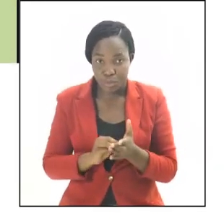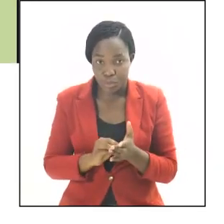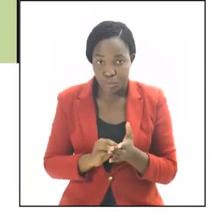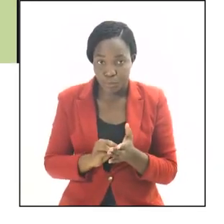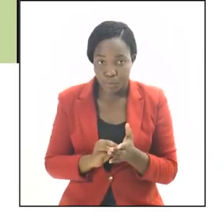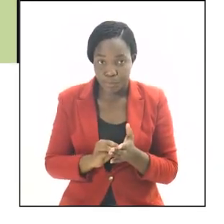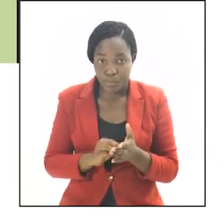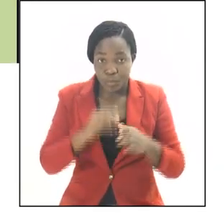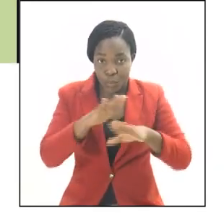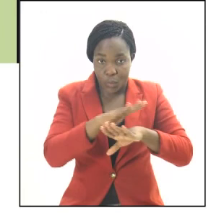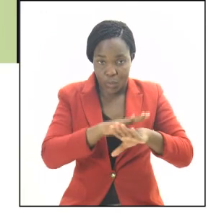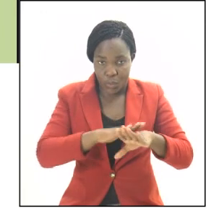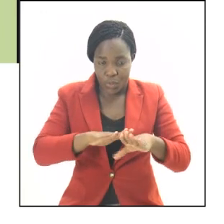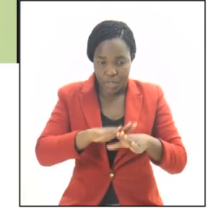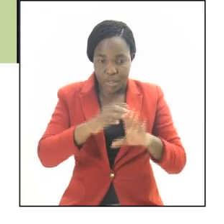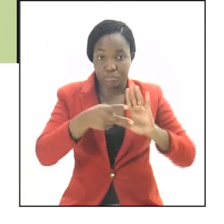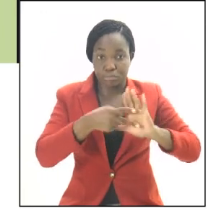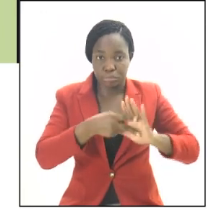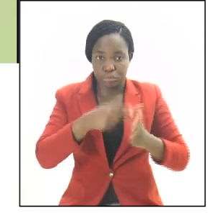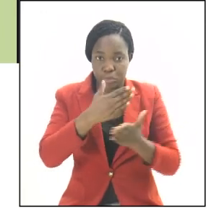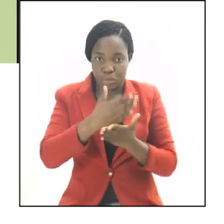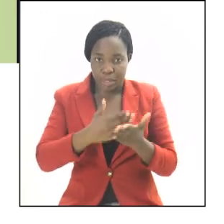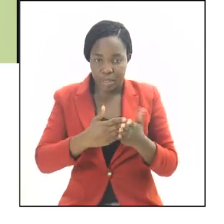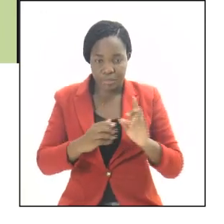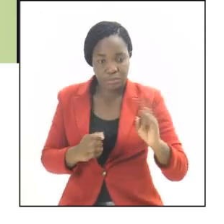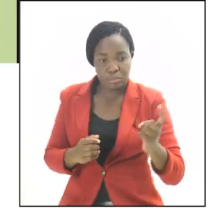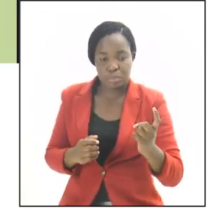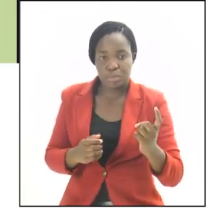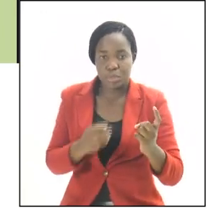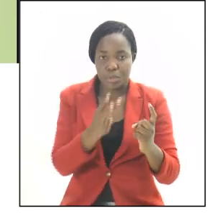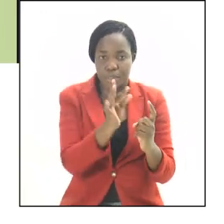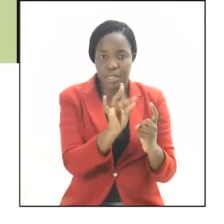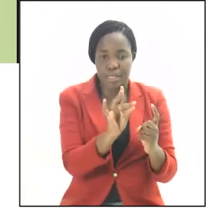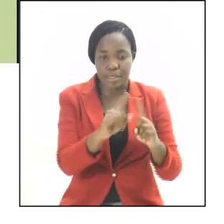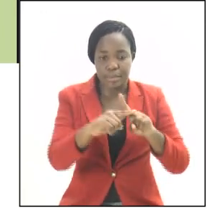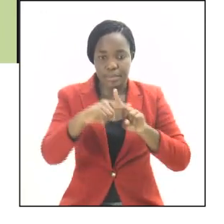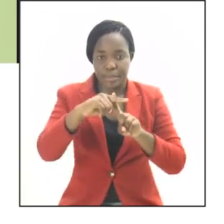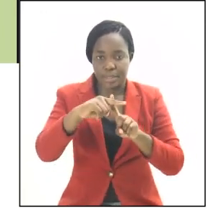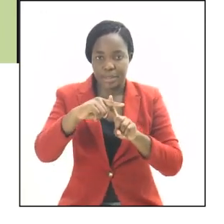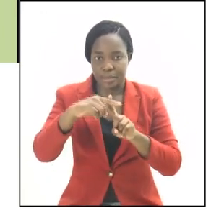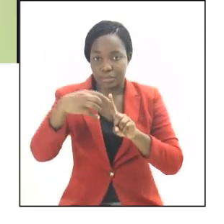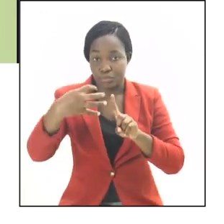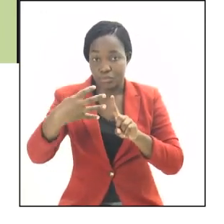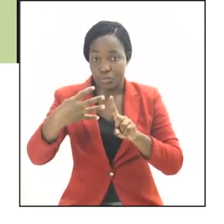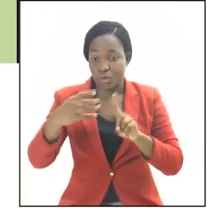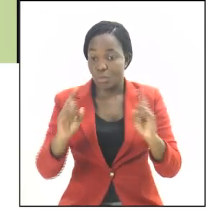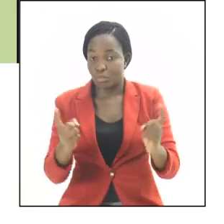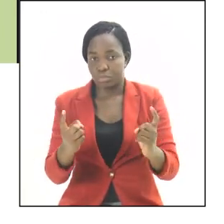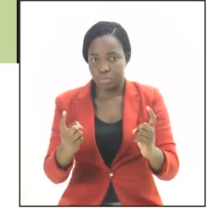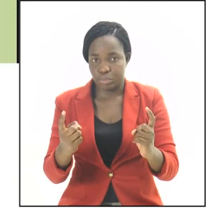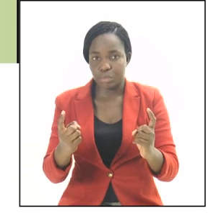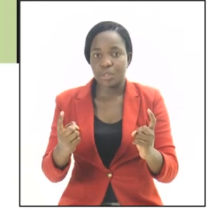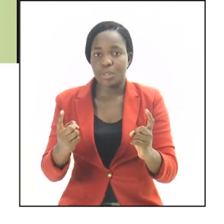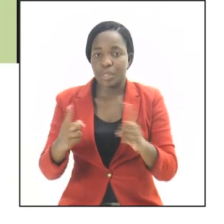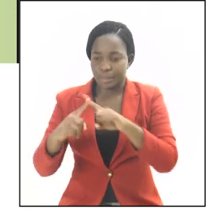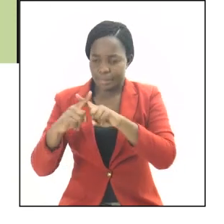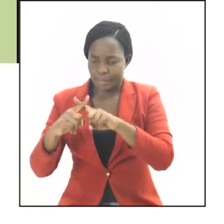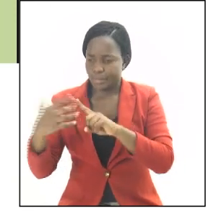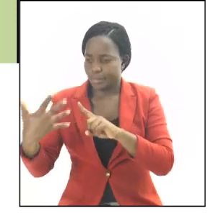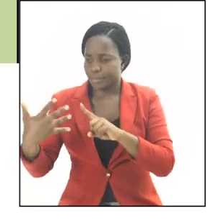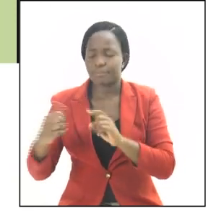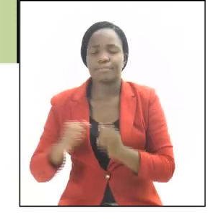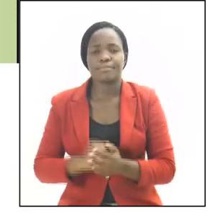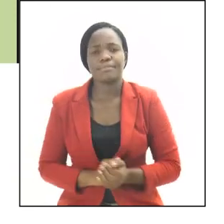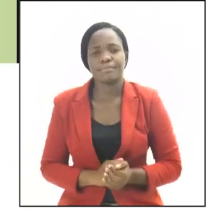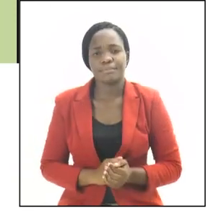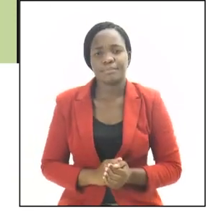Area is equal to half, open bracket, 8 plus 4 close bracket times